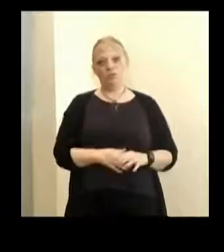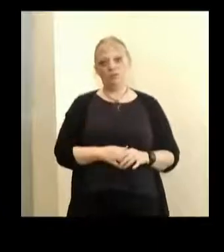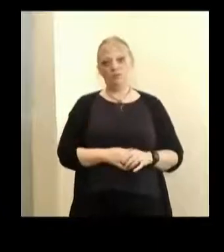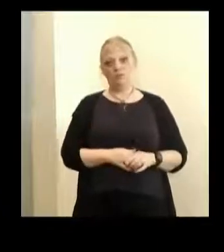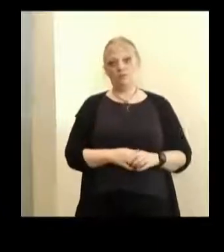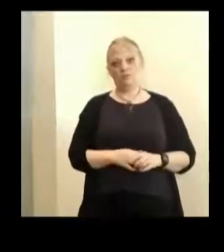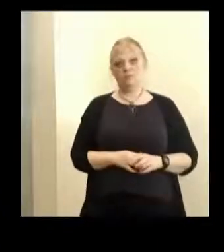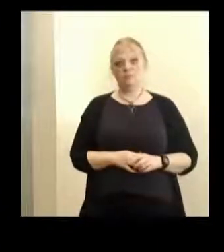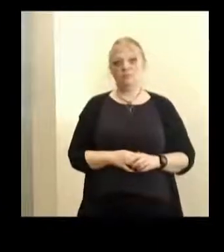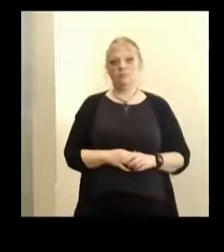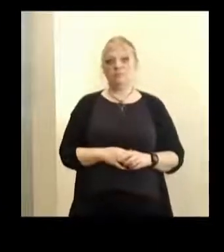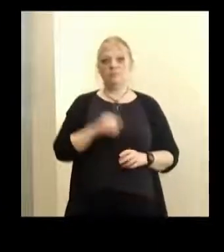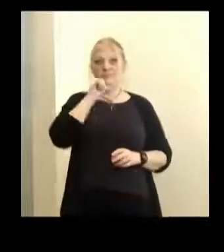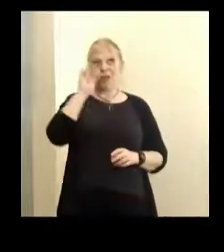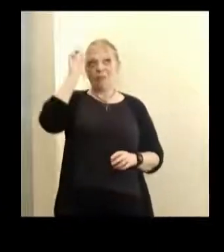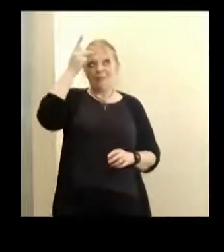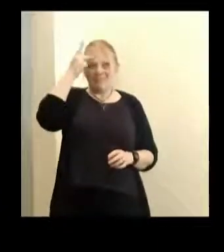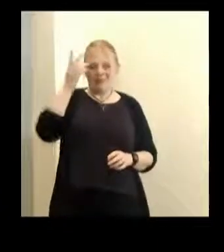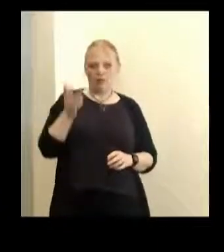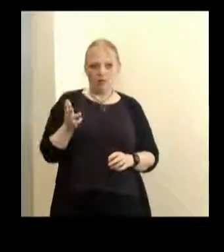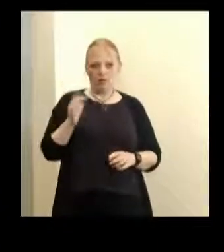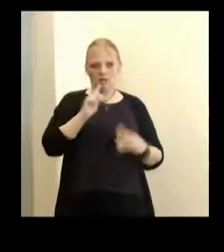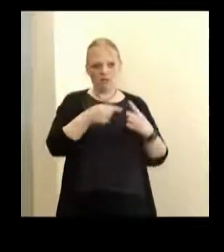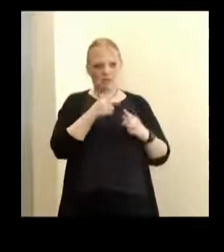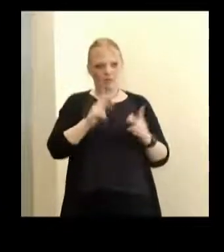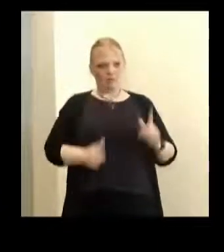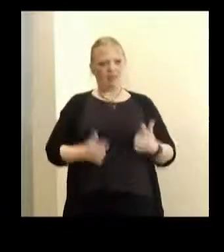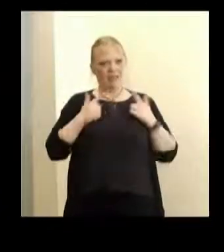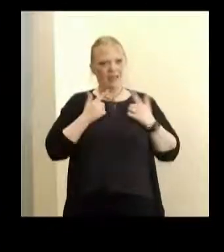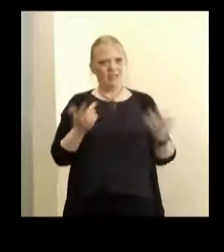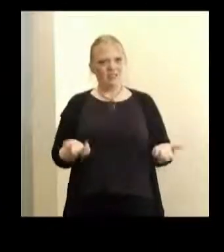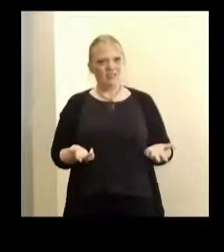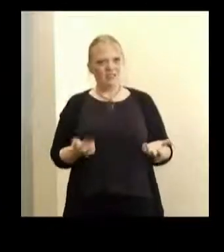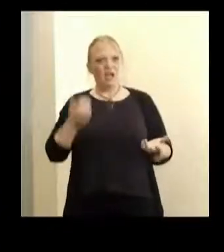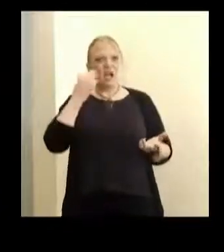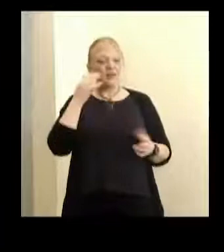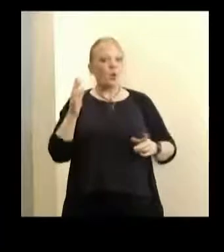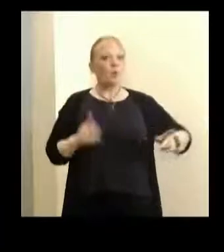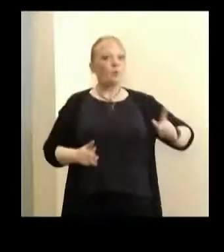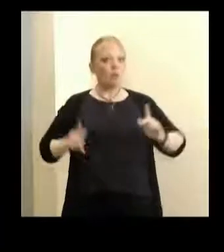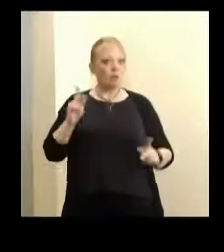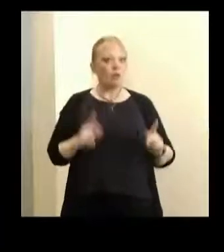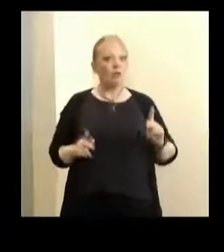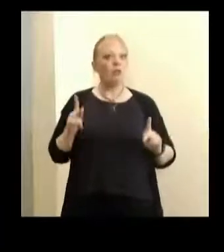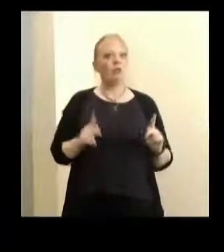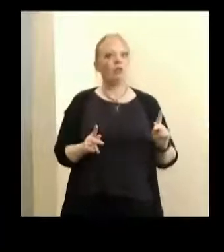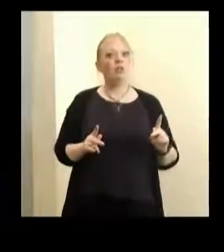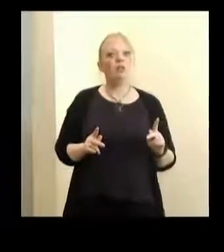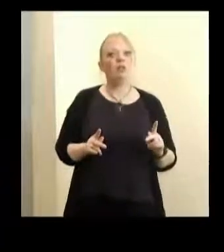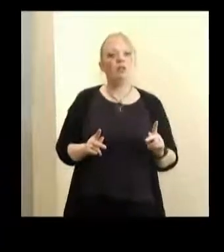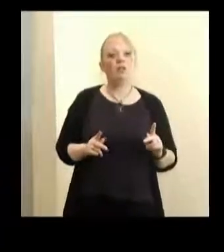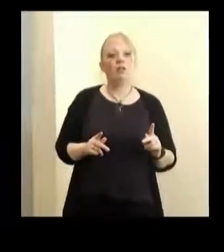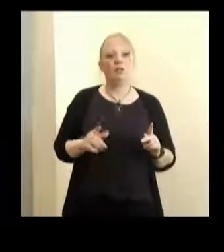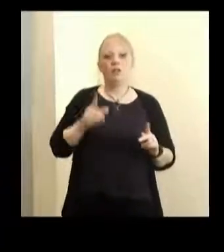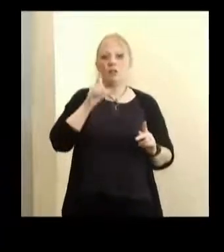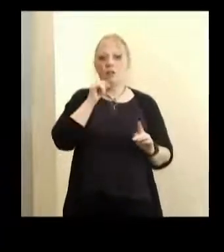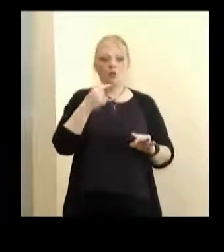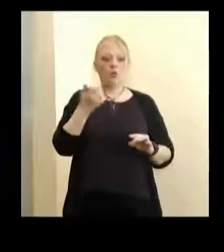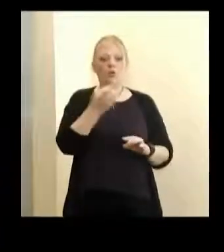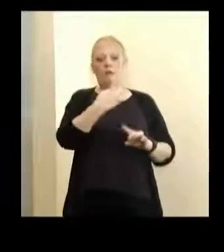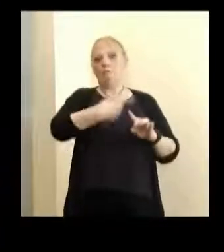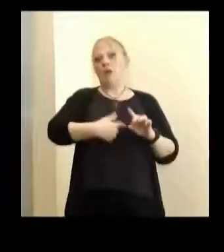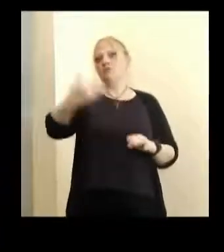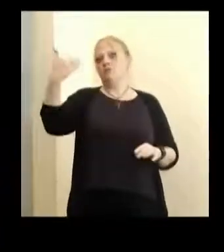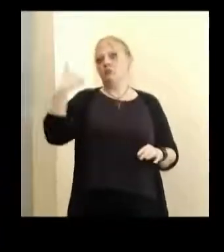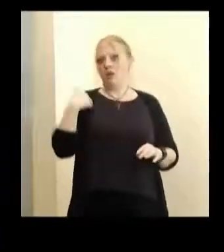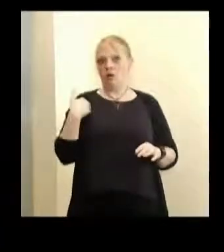This is not political. This is about people's lives. And I know people who months ago lost loved ones